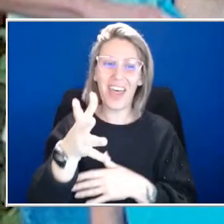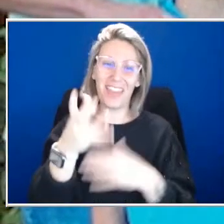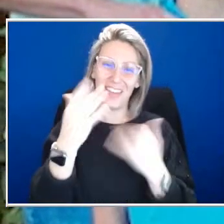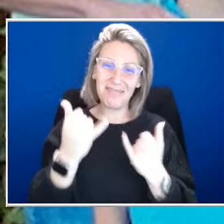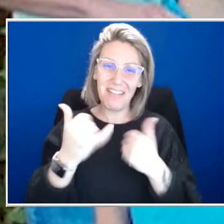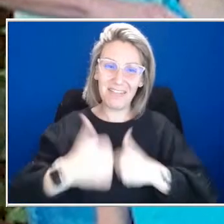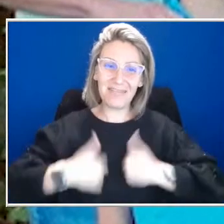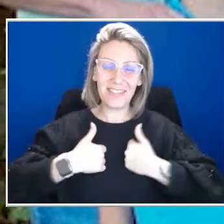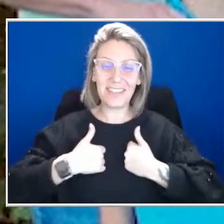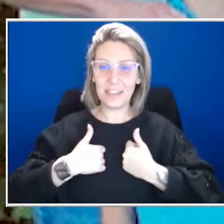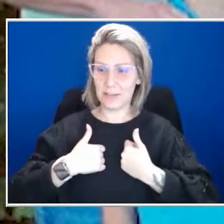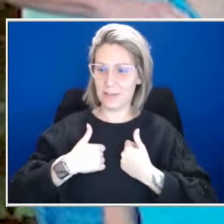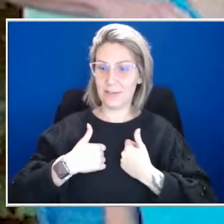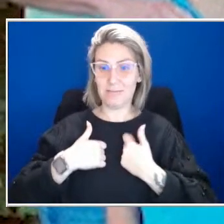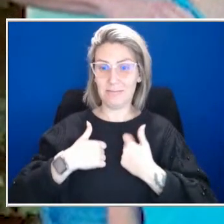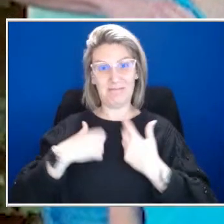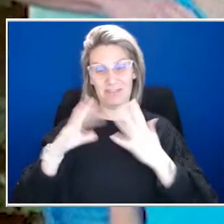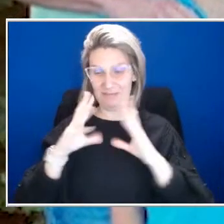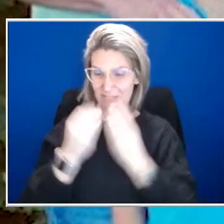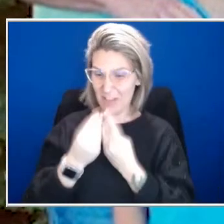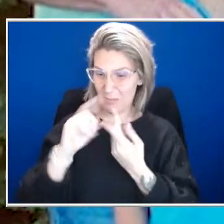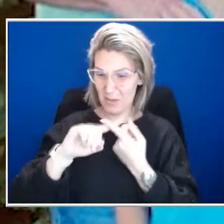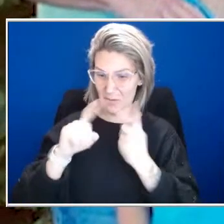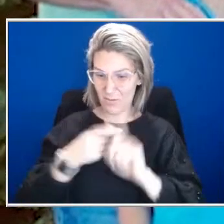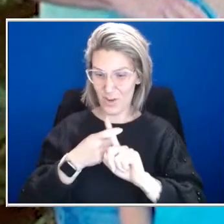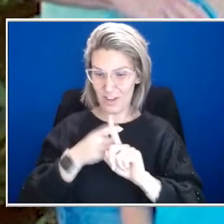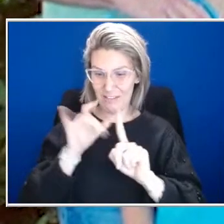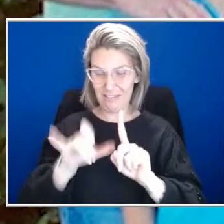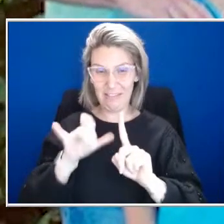Family and friends, and enjoy yourself.